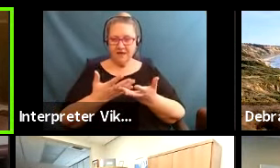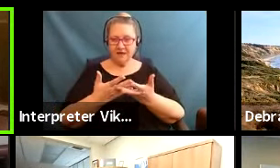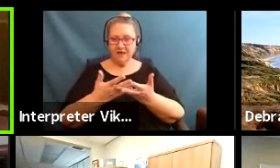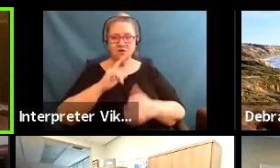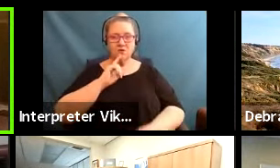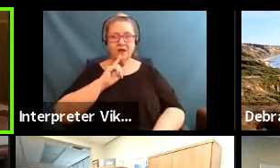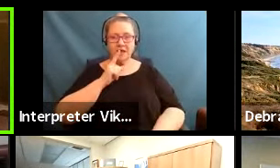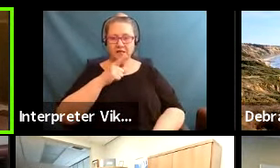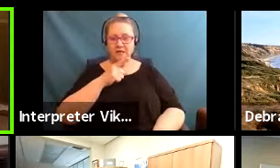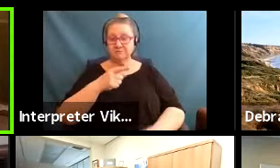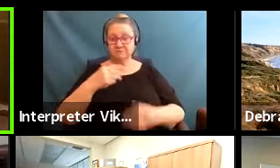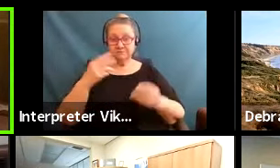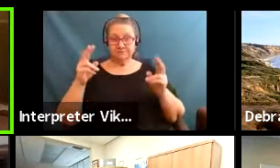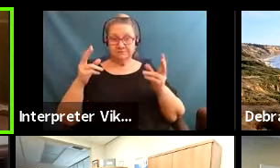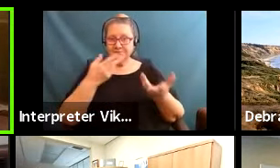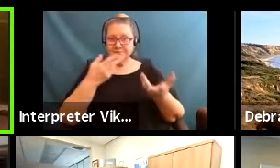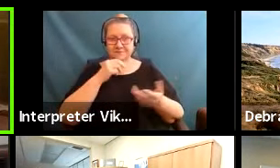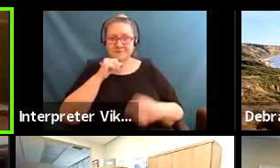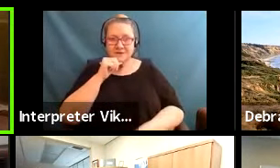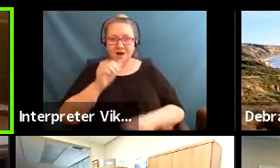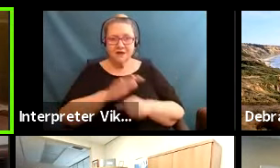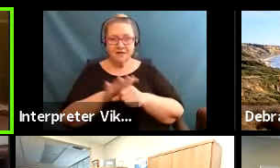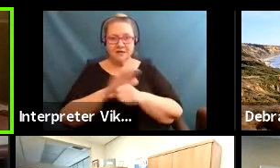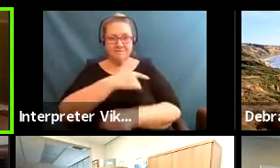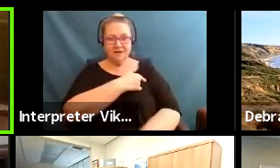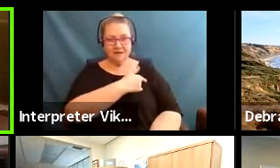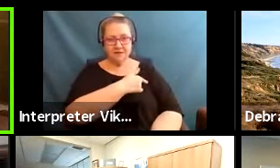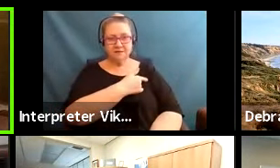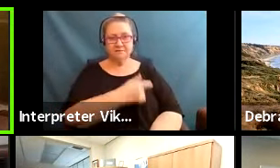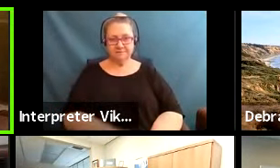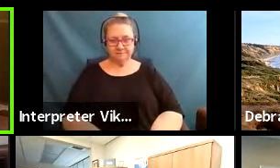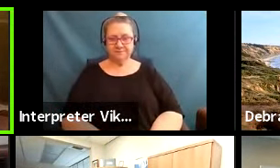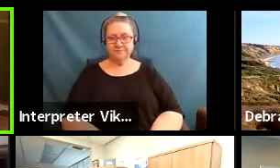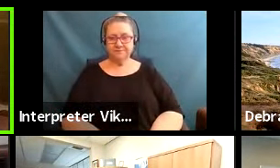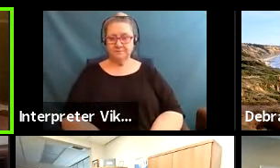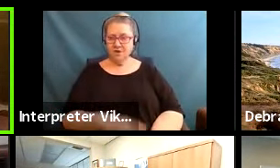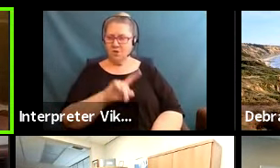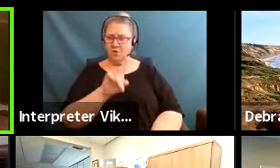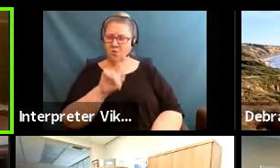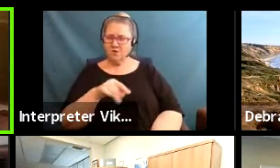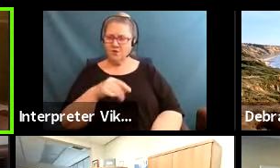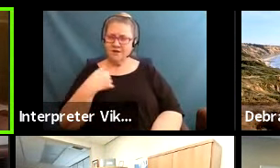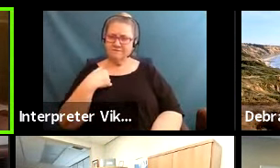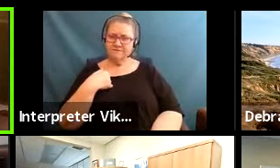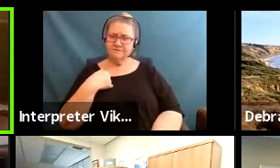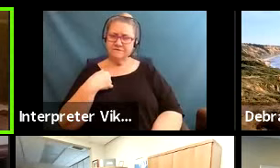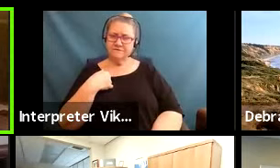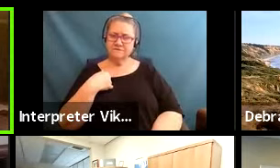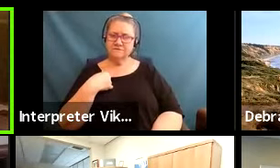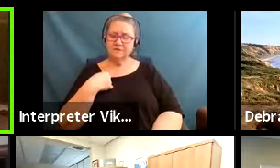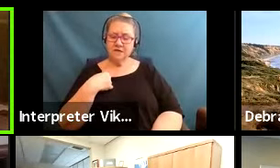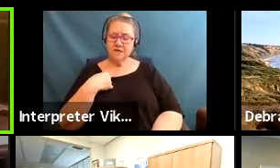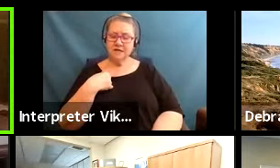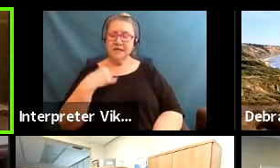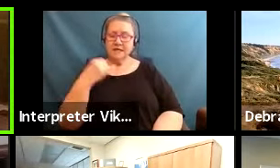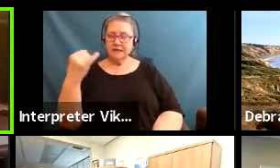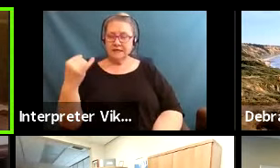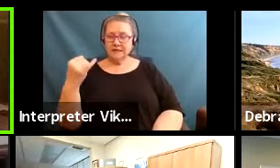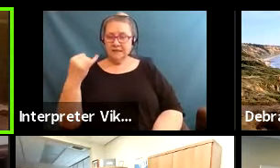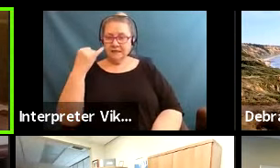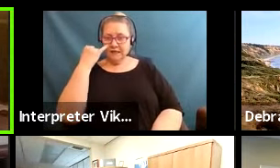enough vaccine. The question I wanted to ask was around whether the approach